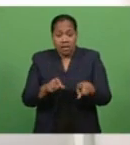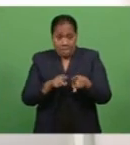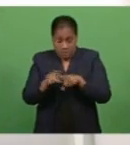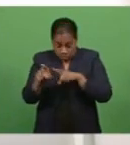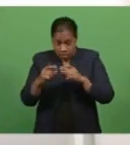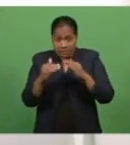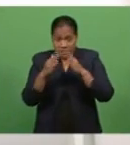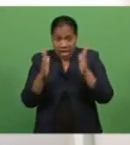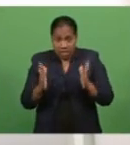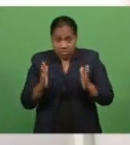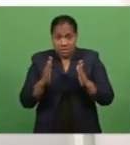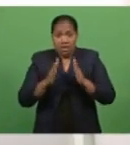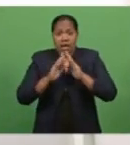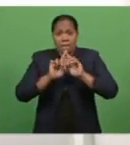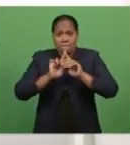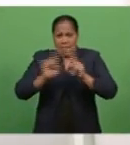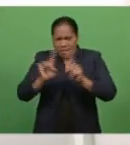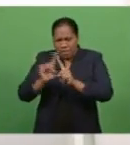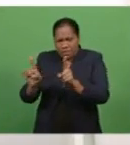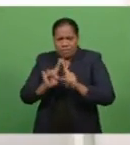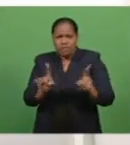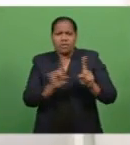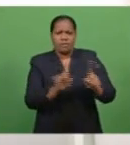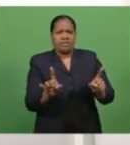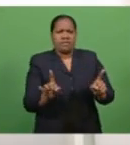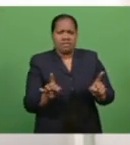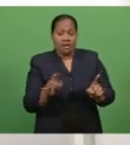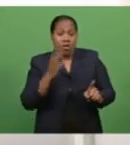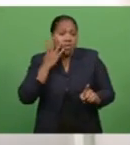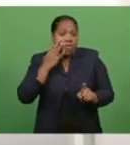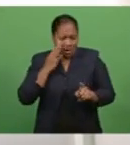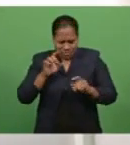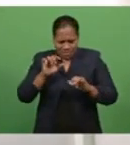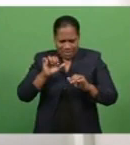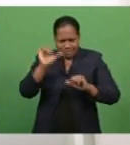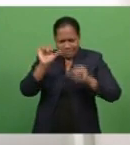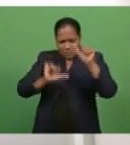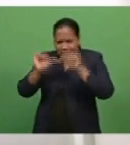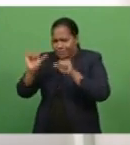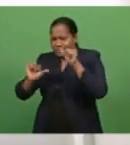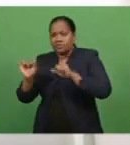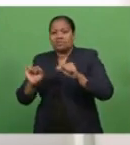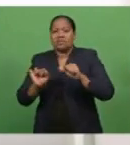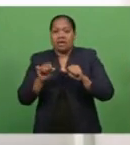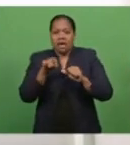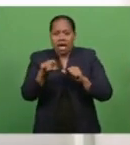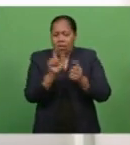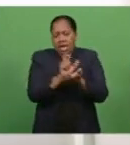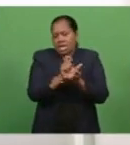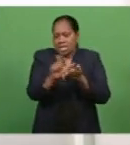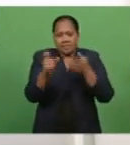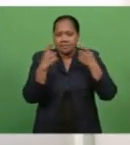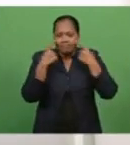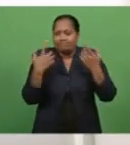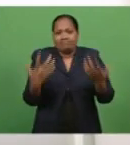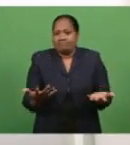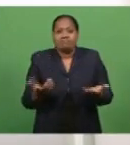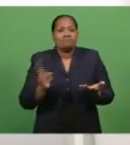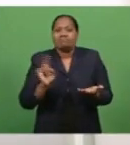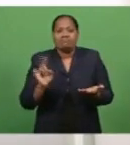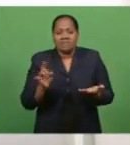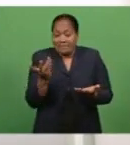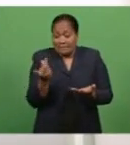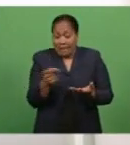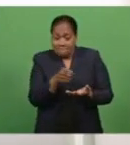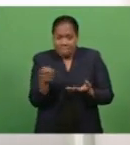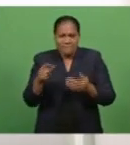houses that came down once the study was undertaken, it clearly showed that some of these